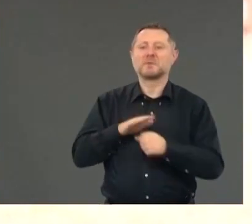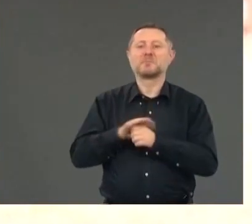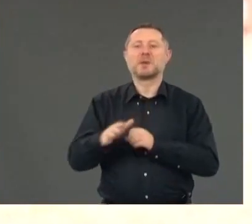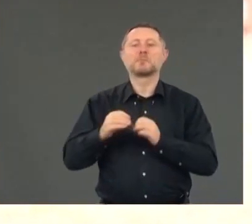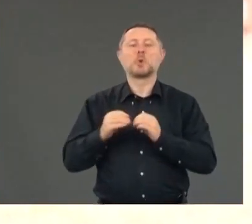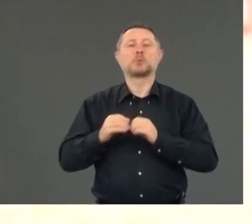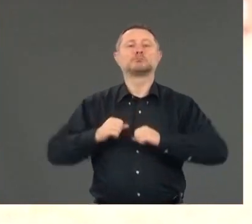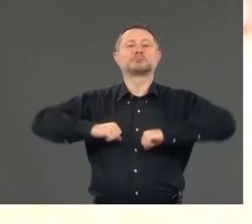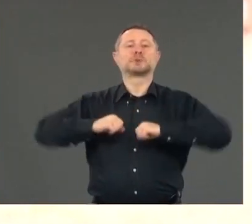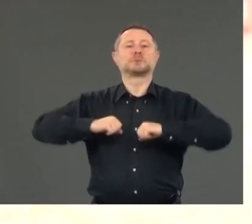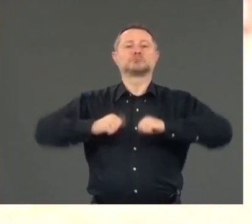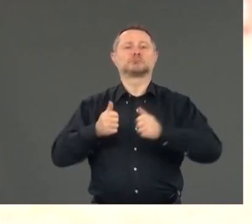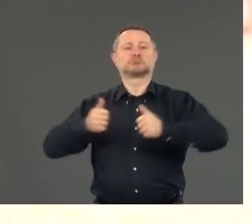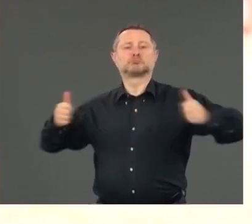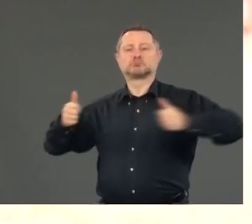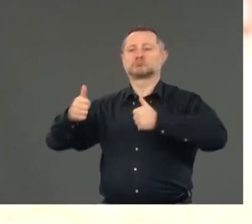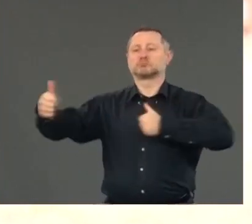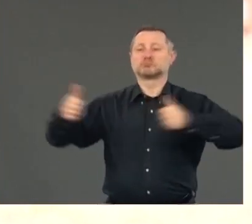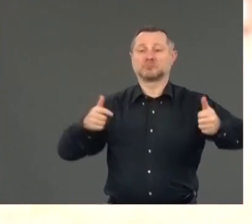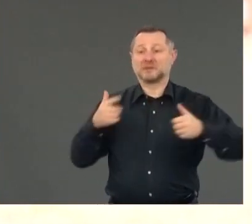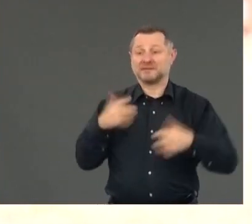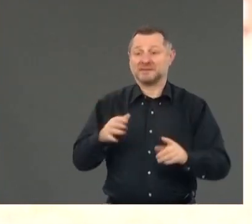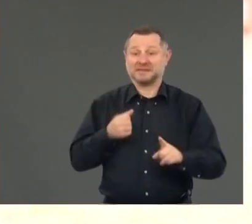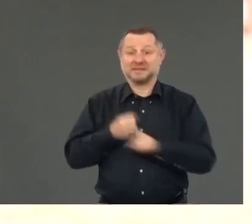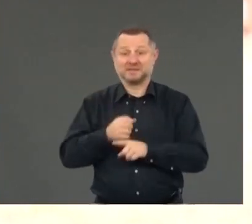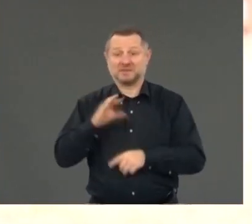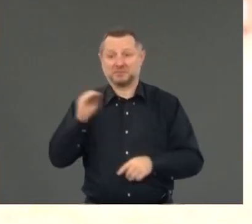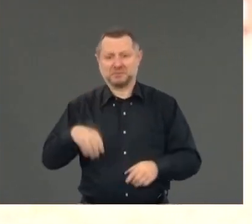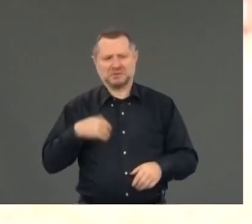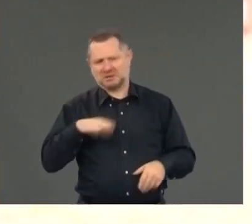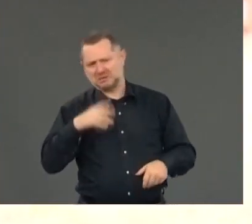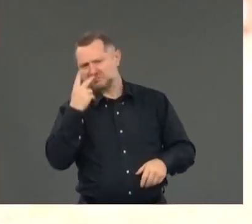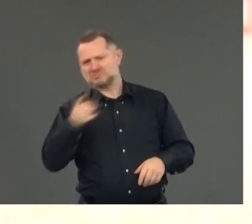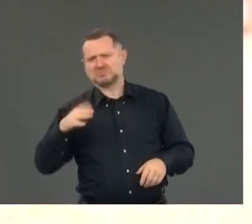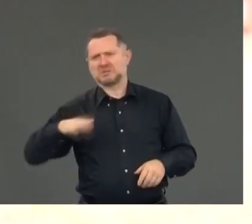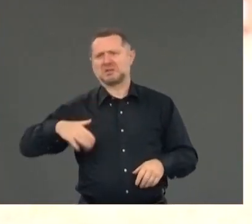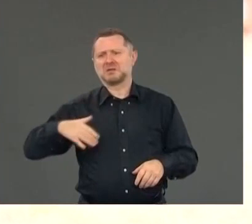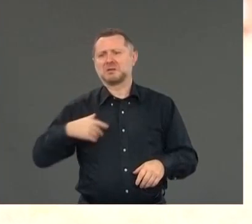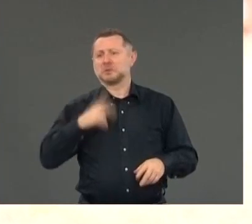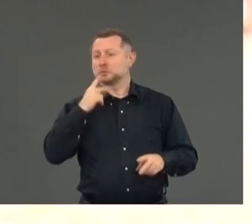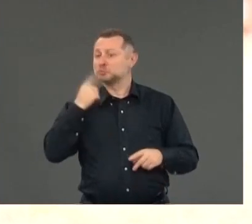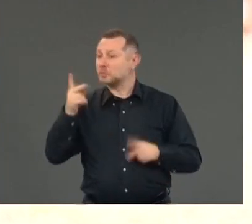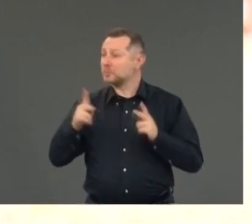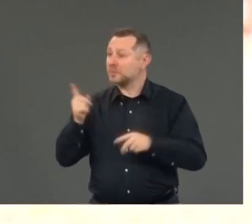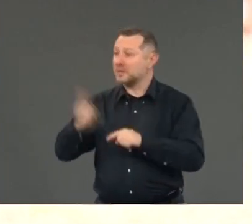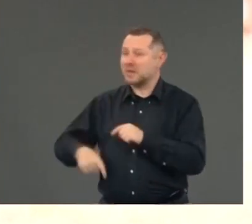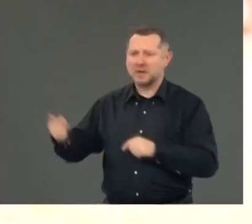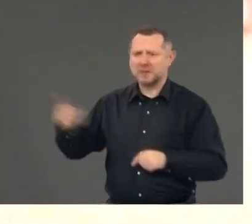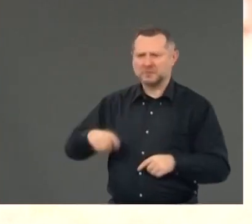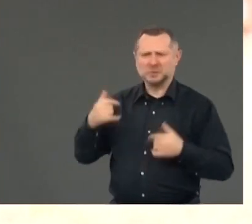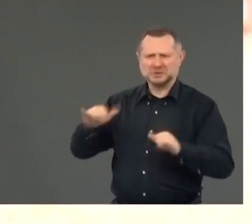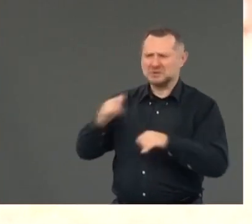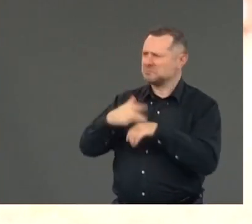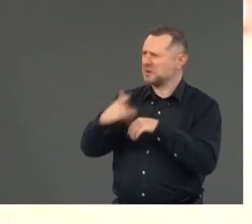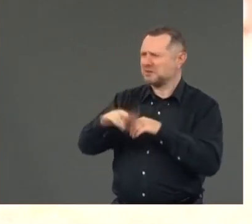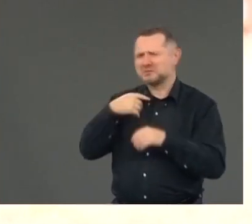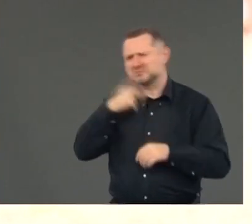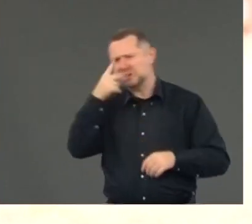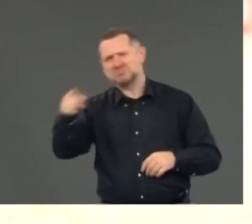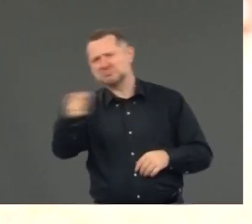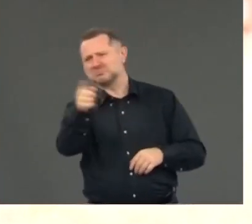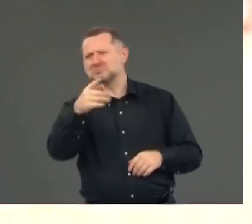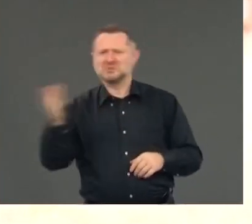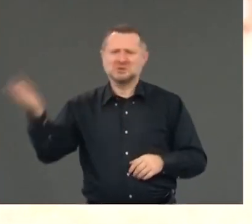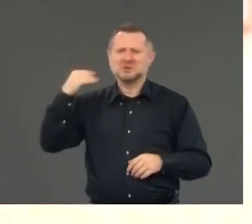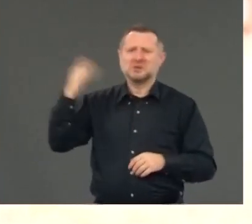We have not reached 50% of max, so no one has been turned away. But as the weather gets warmer,